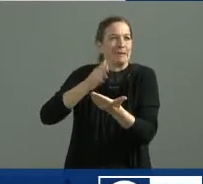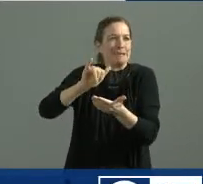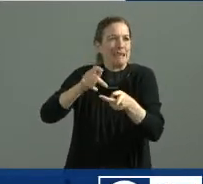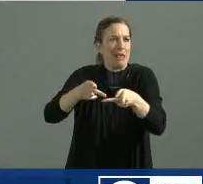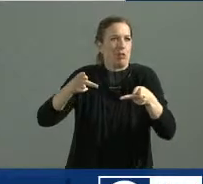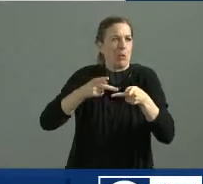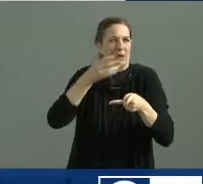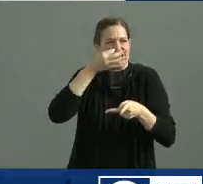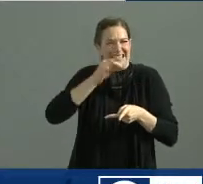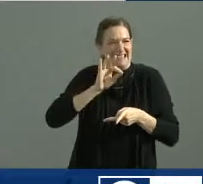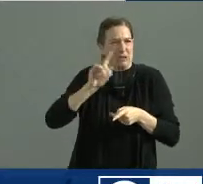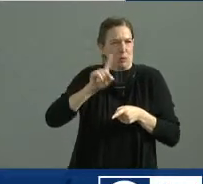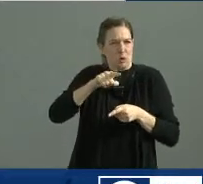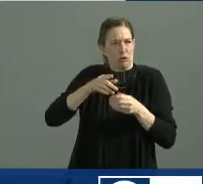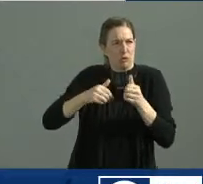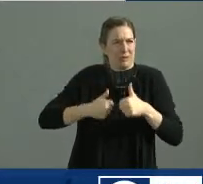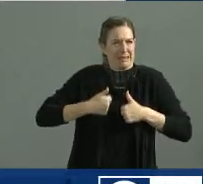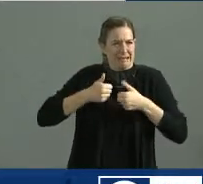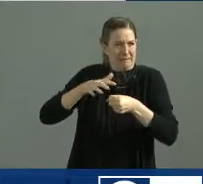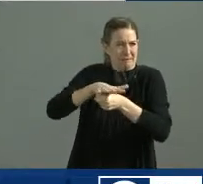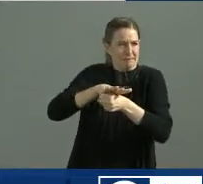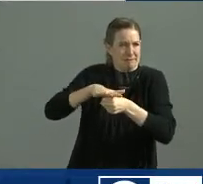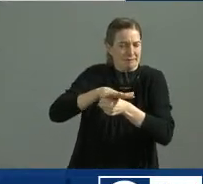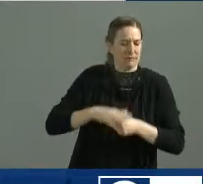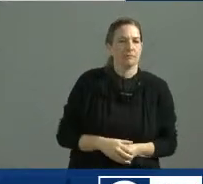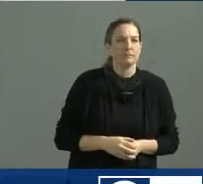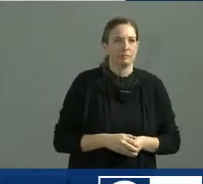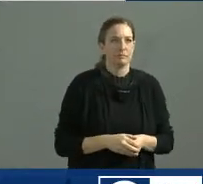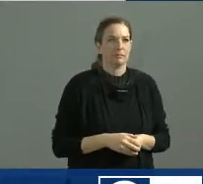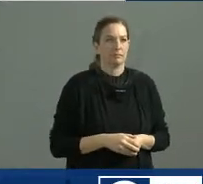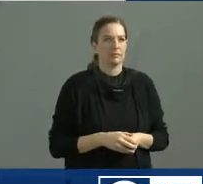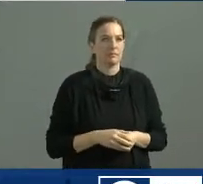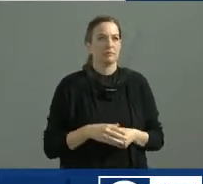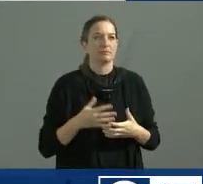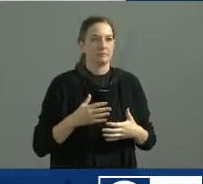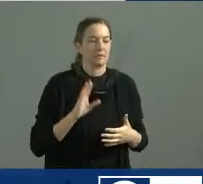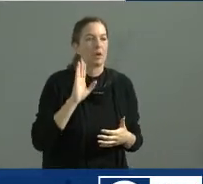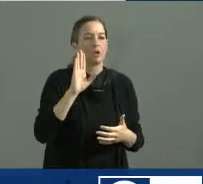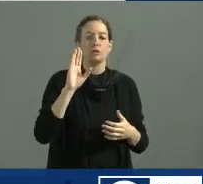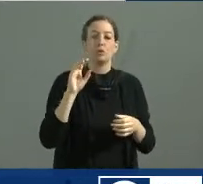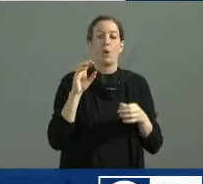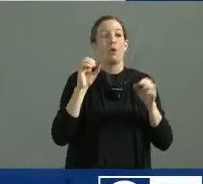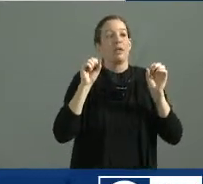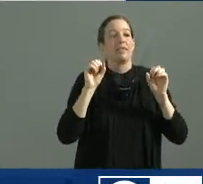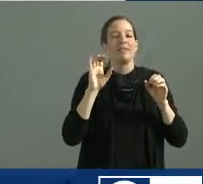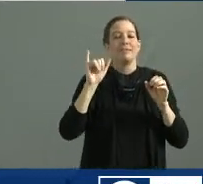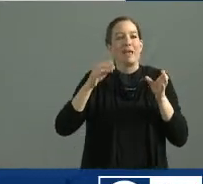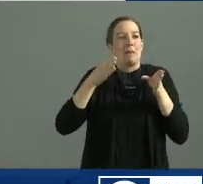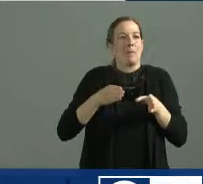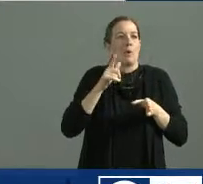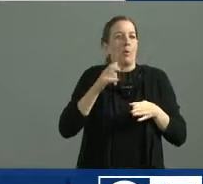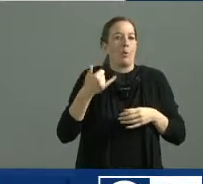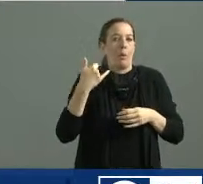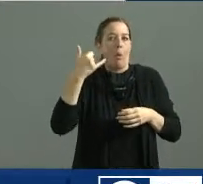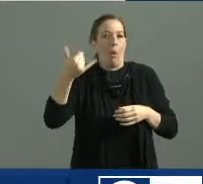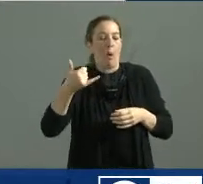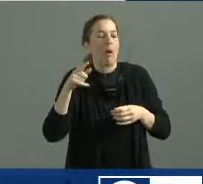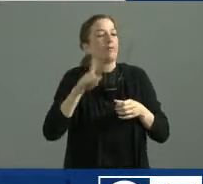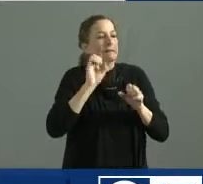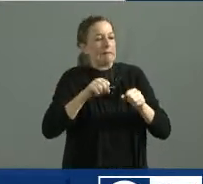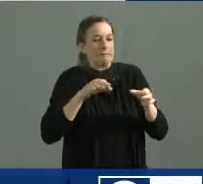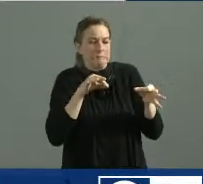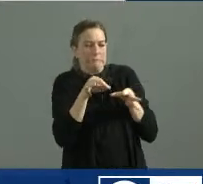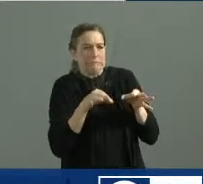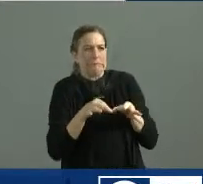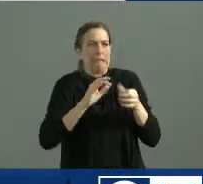So while we won't be able to register for every single facility offering vaccine, they will be able to direct them to how to do that if it's